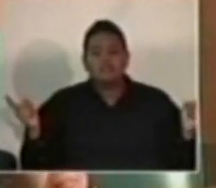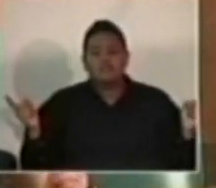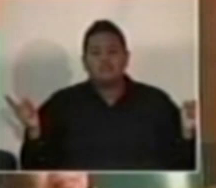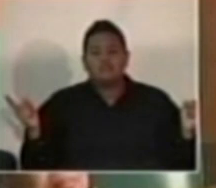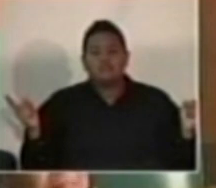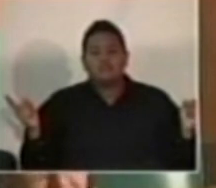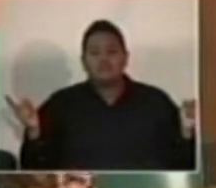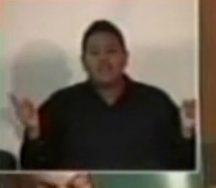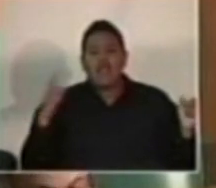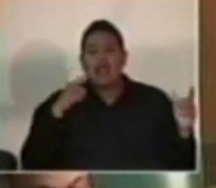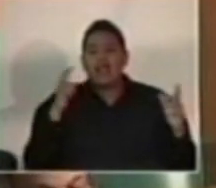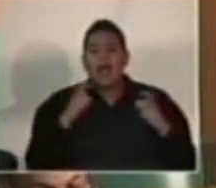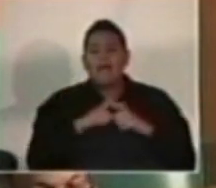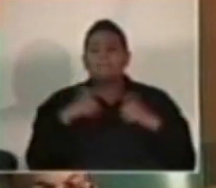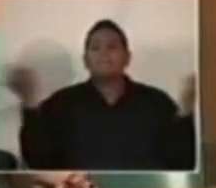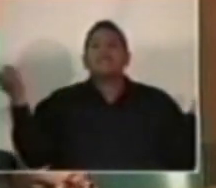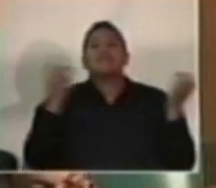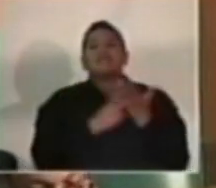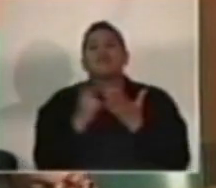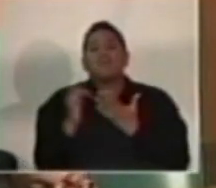such a major energy project,